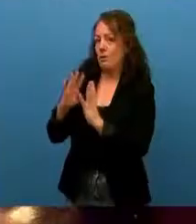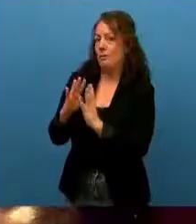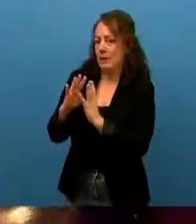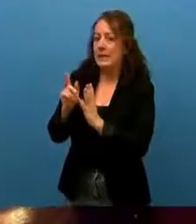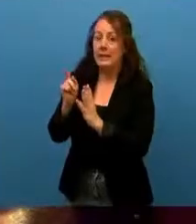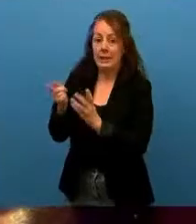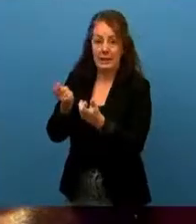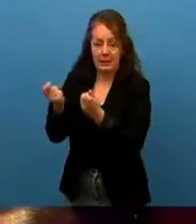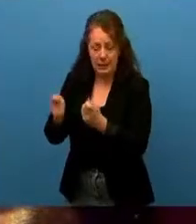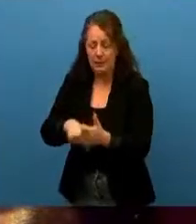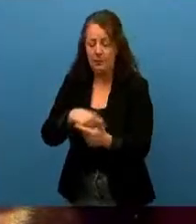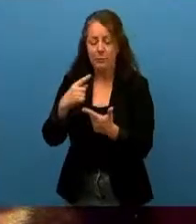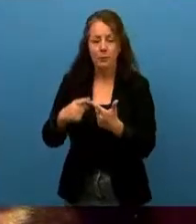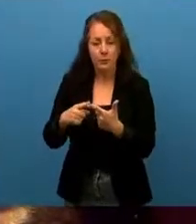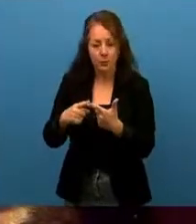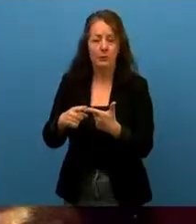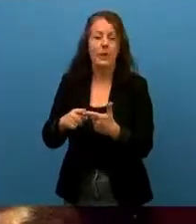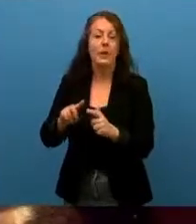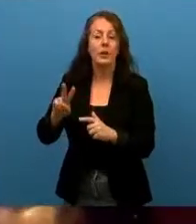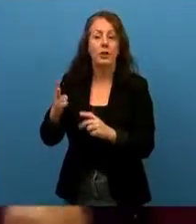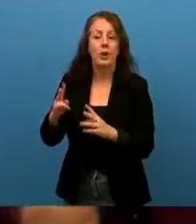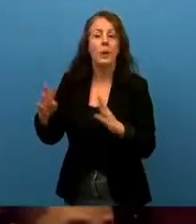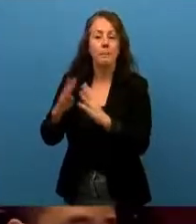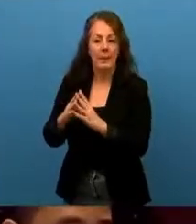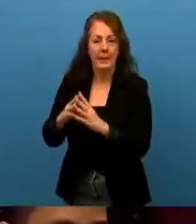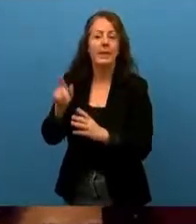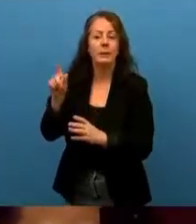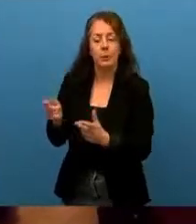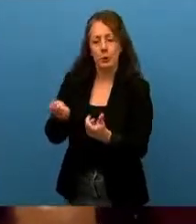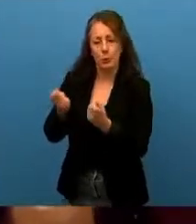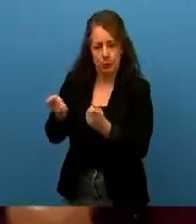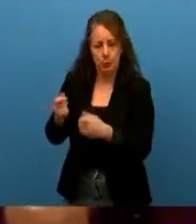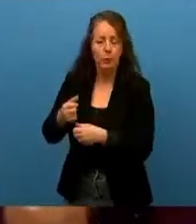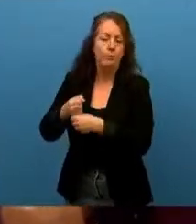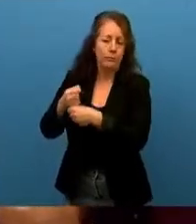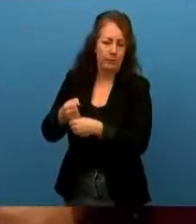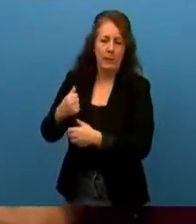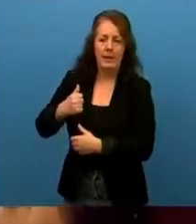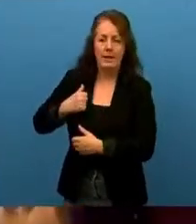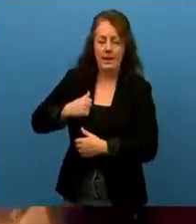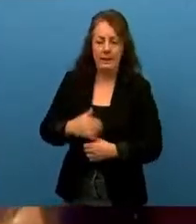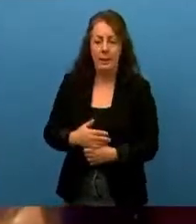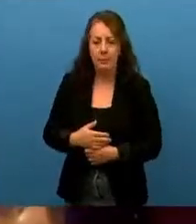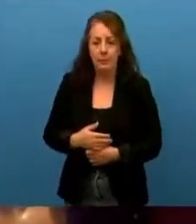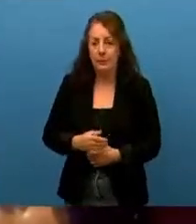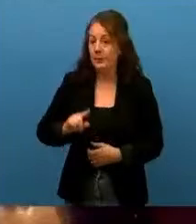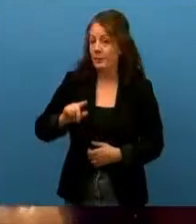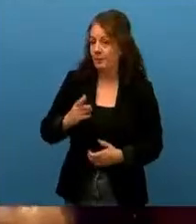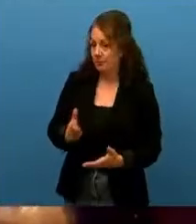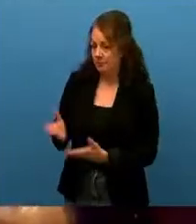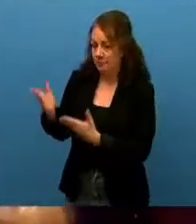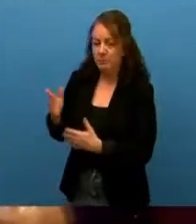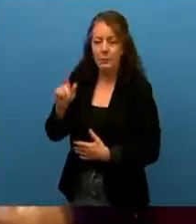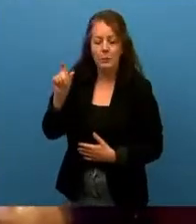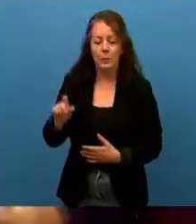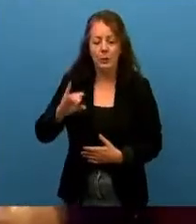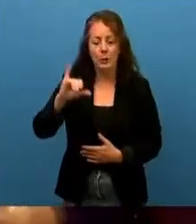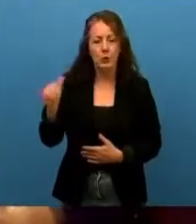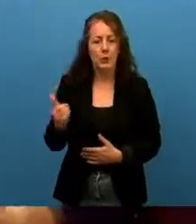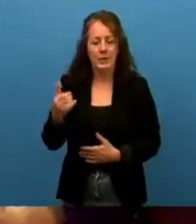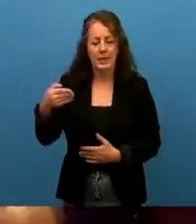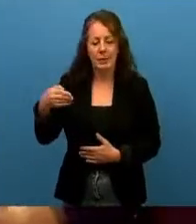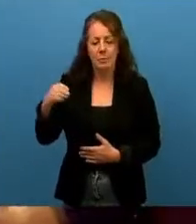second. I call upon His Excellency, Mr. Justin Mohammed, Australian Ambassador for